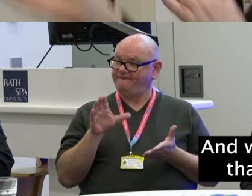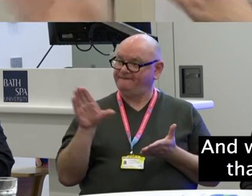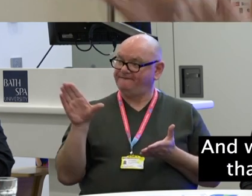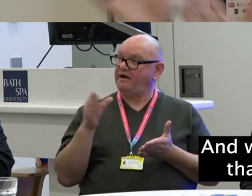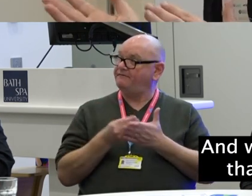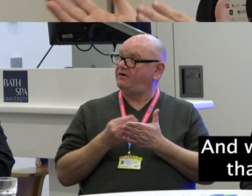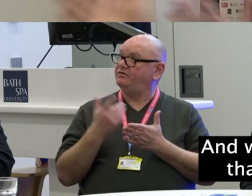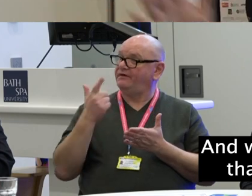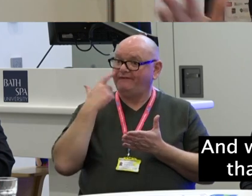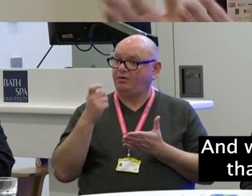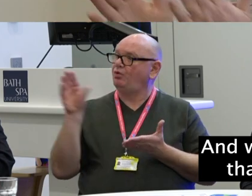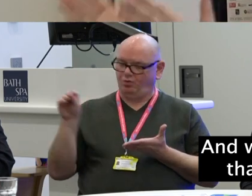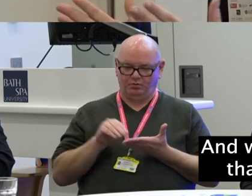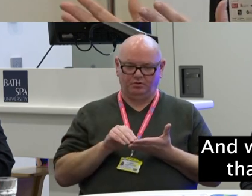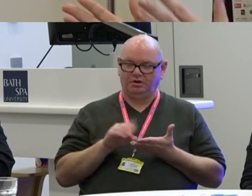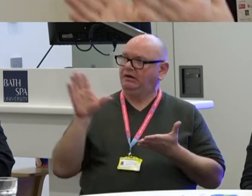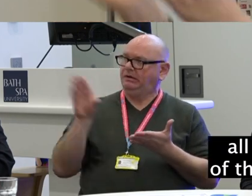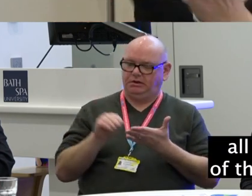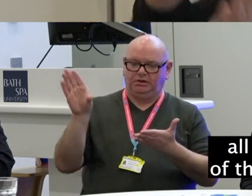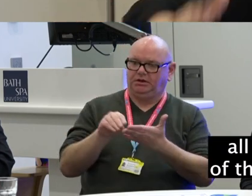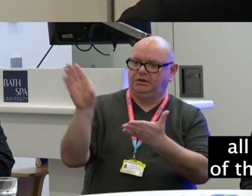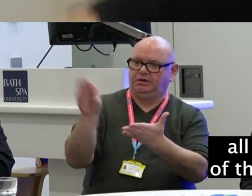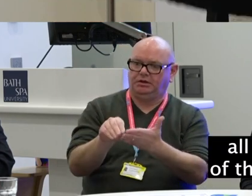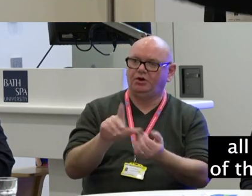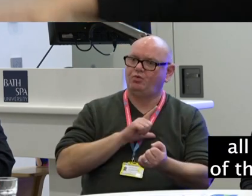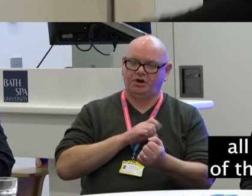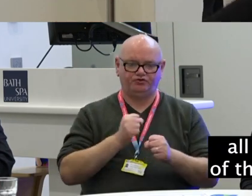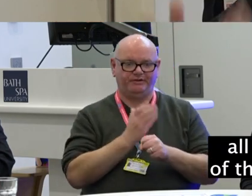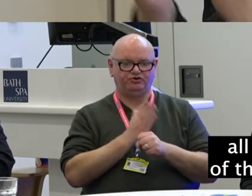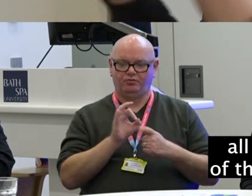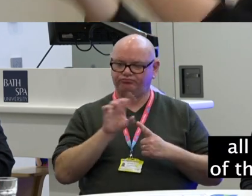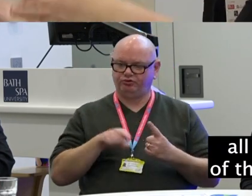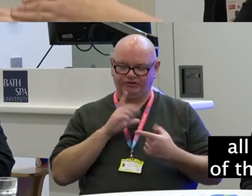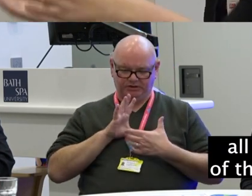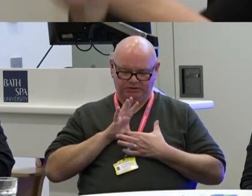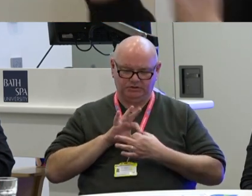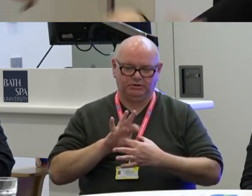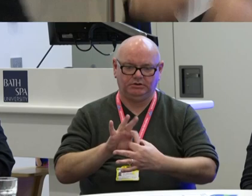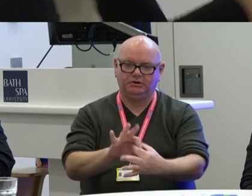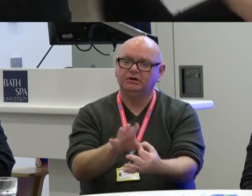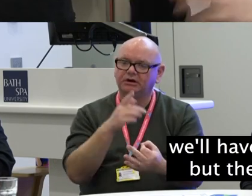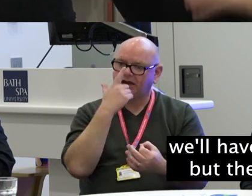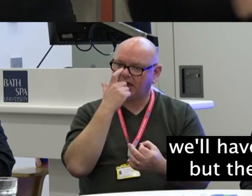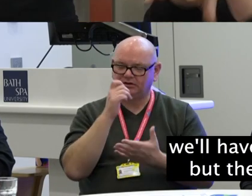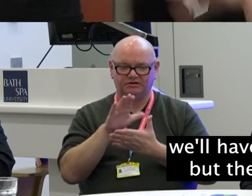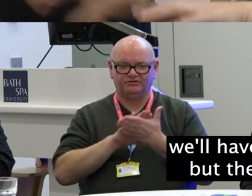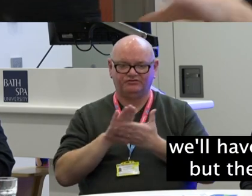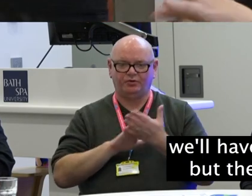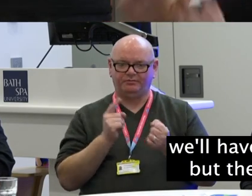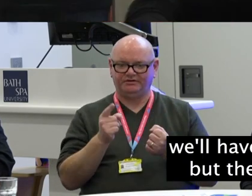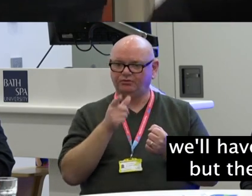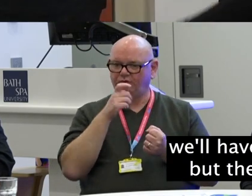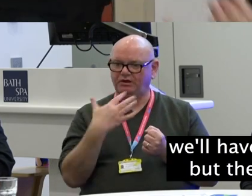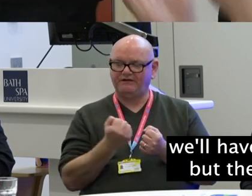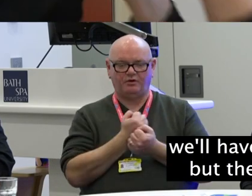and we find ways of making sure that the projects that we do all fit within the same remit of the work that we care about. So essentially we'll have lots of different